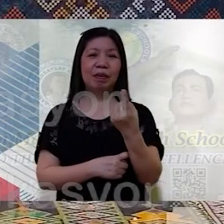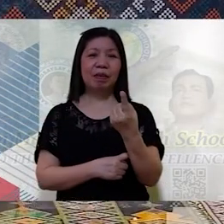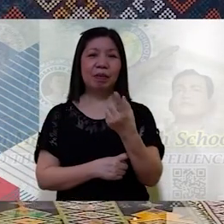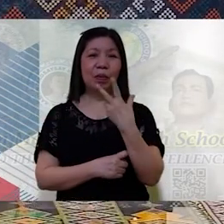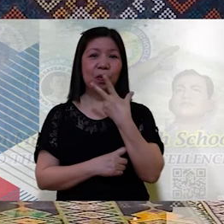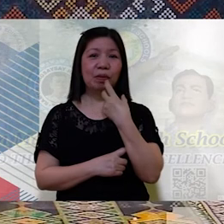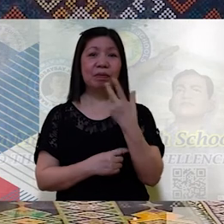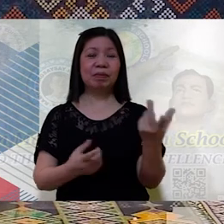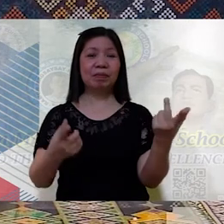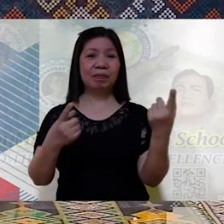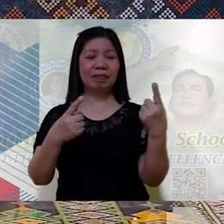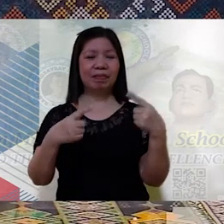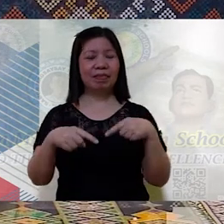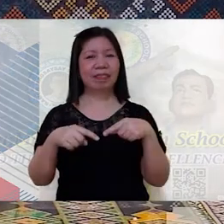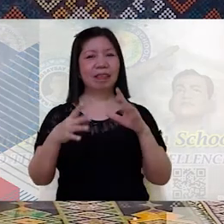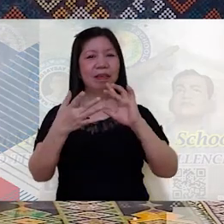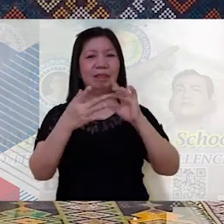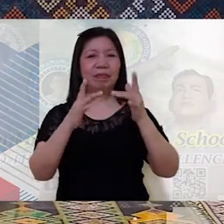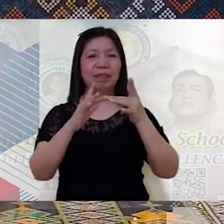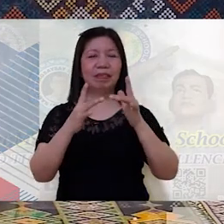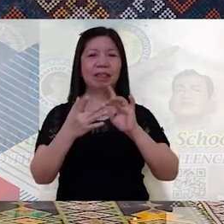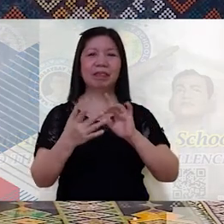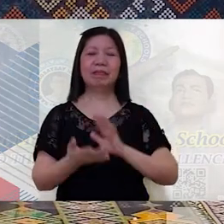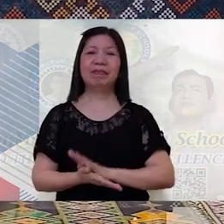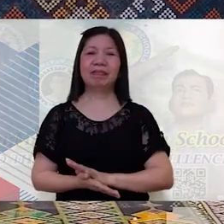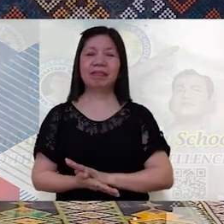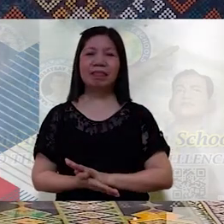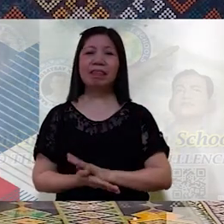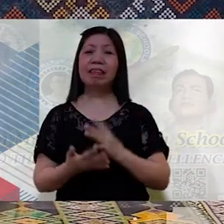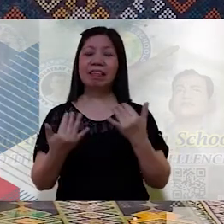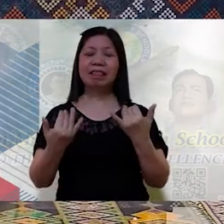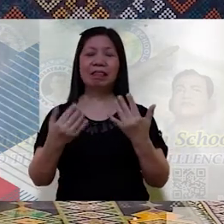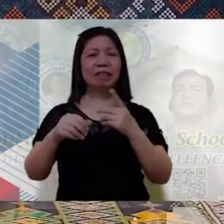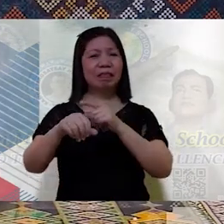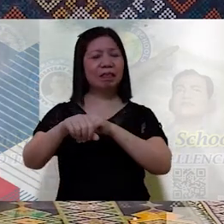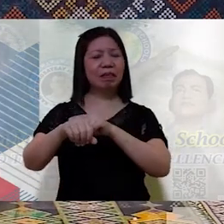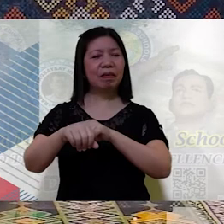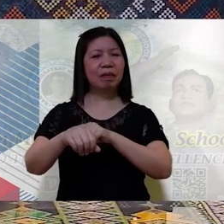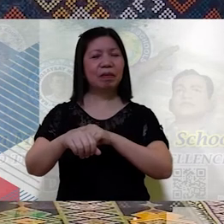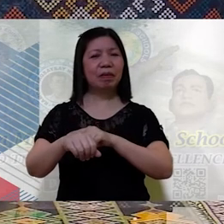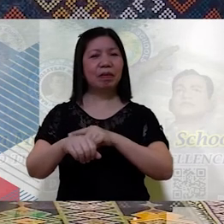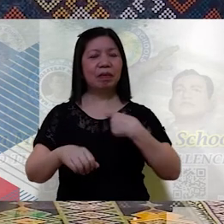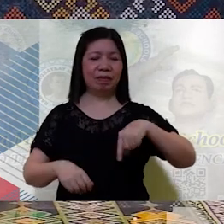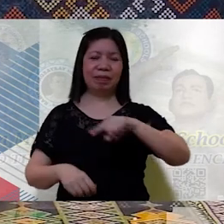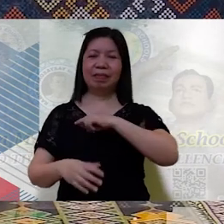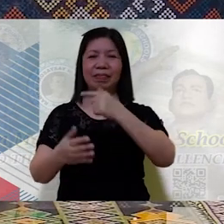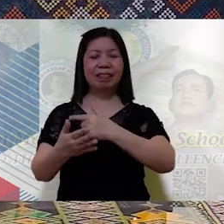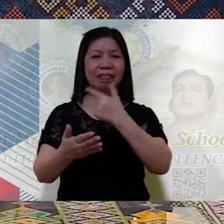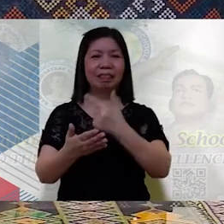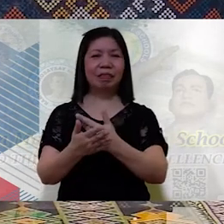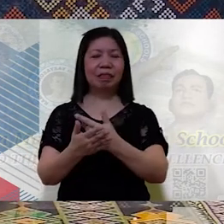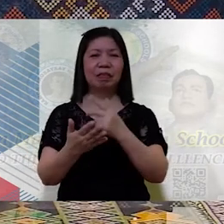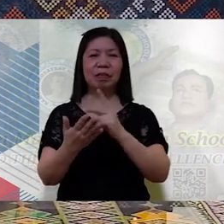is attending virtually present at this time of our